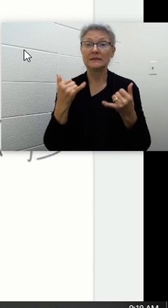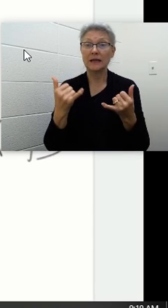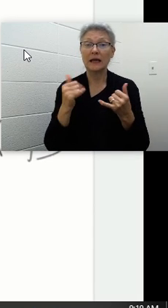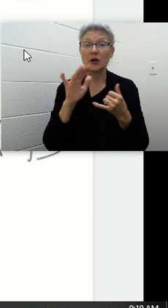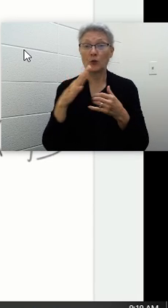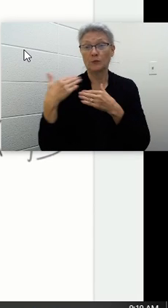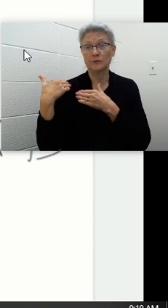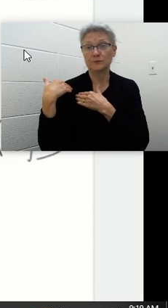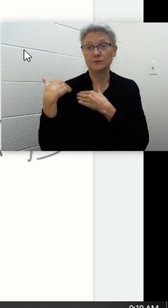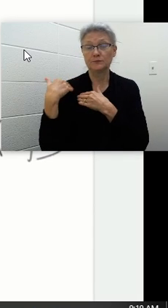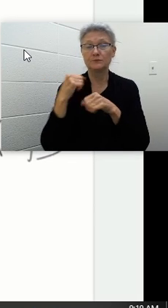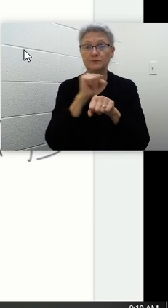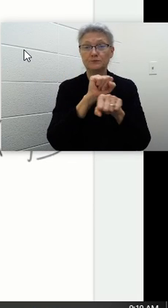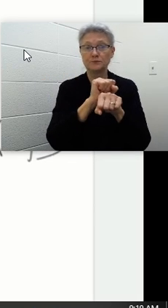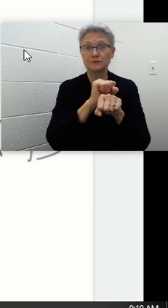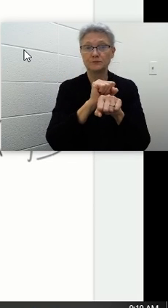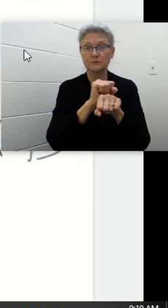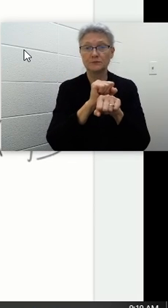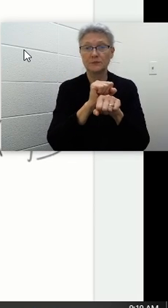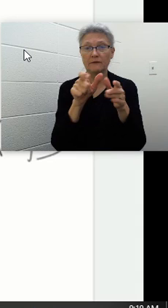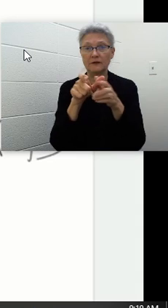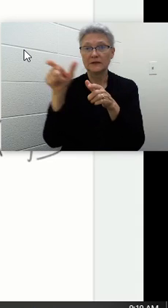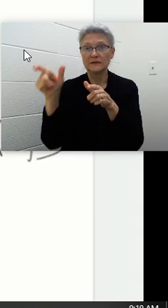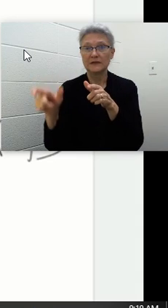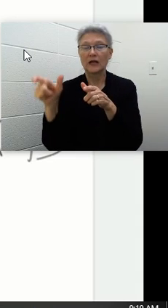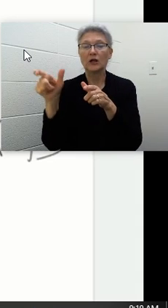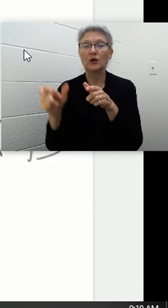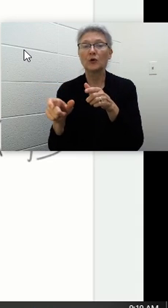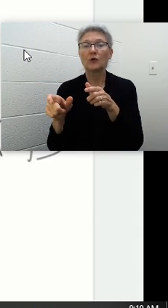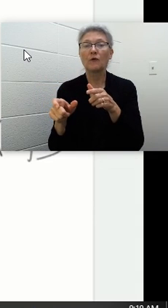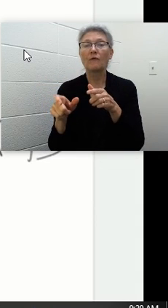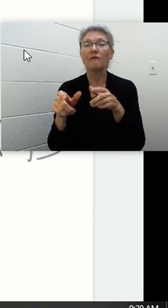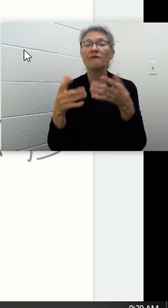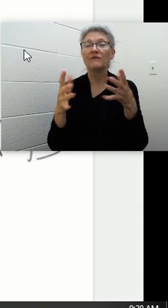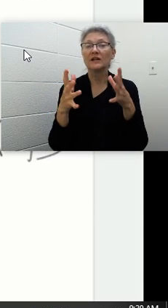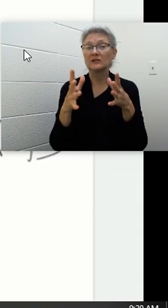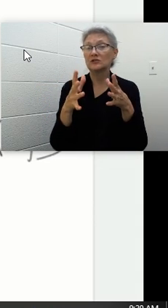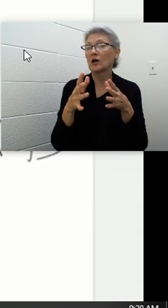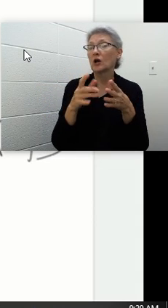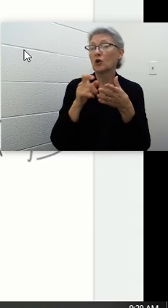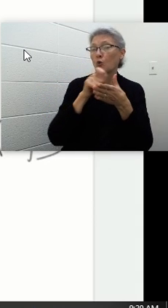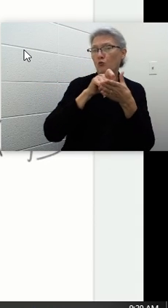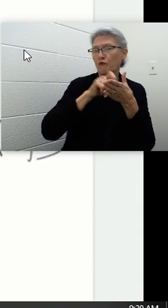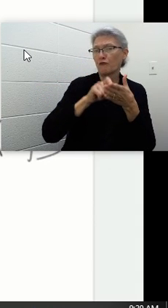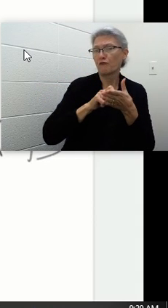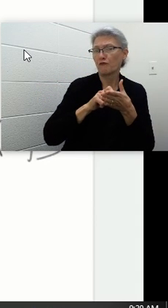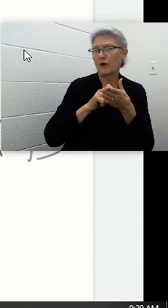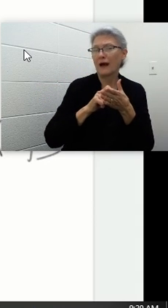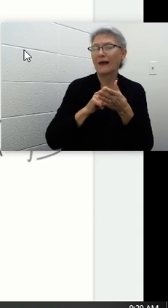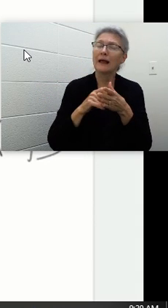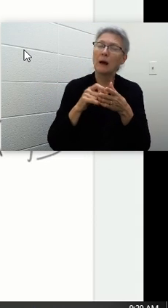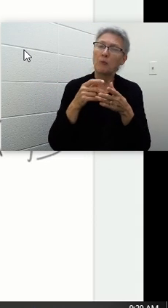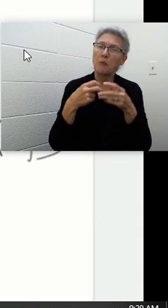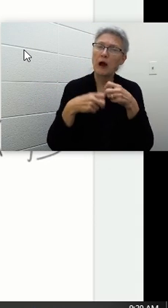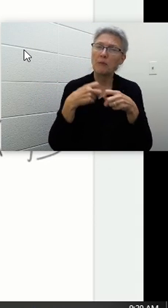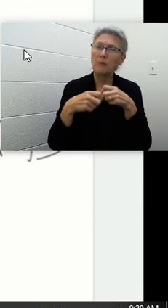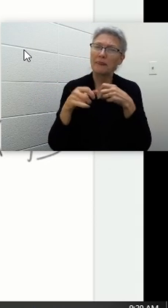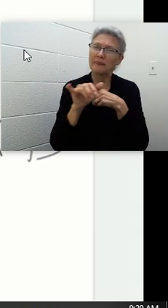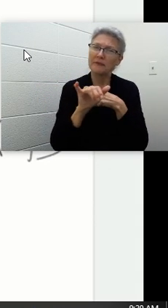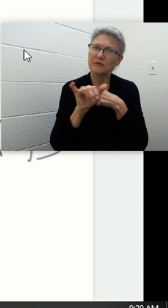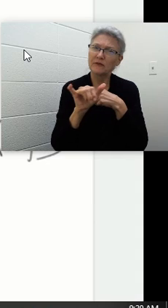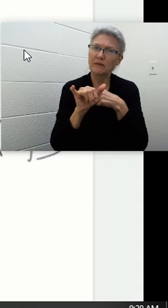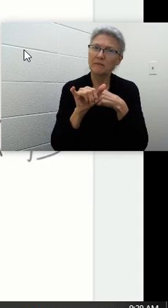your job off to the side is that you will complete a similar problem. You will have to decide, is Kira